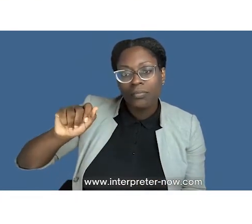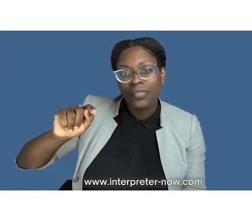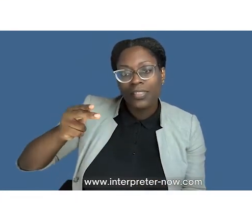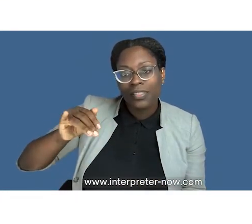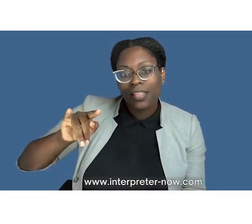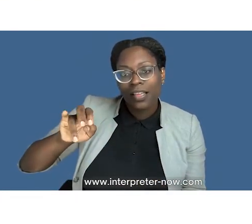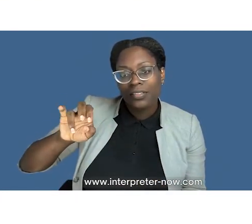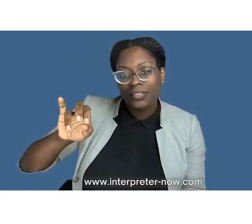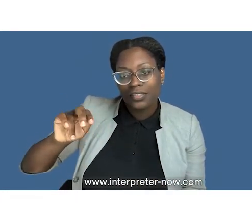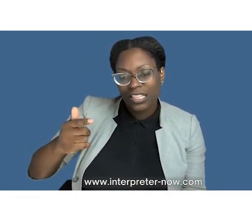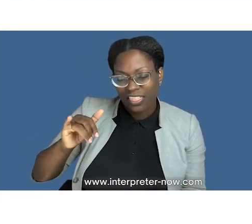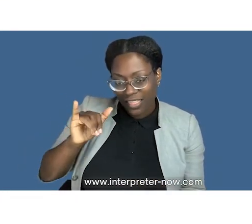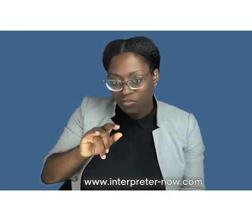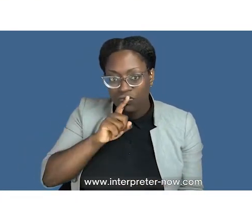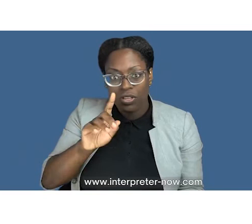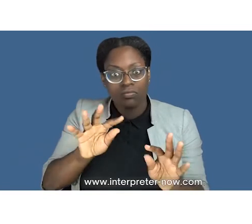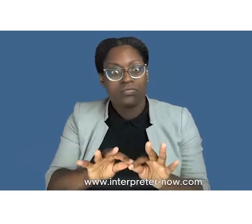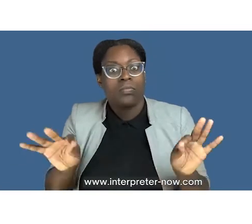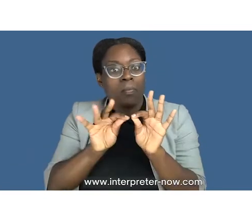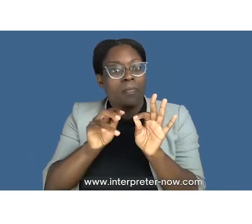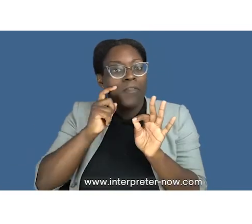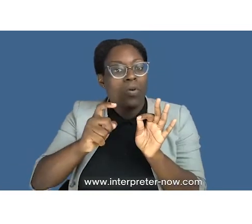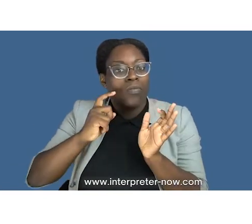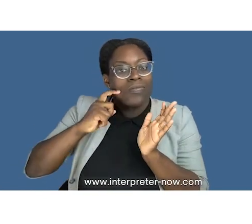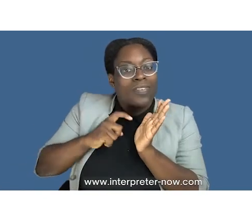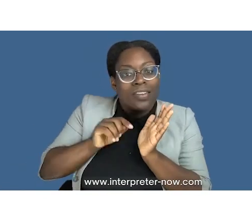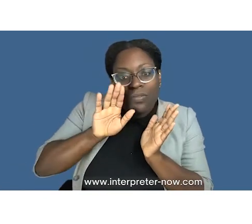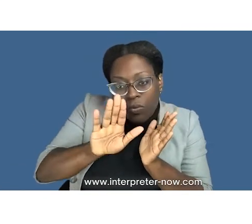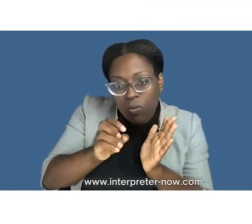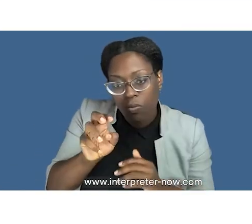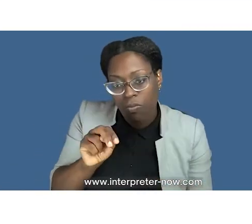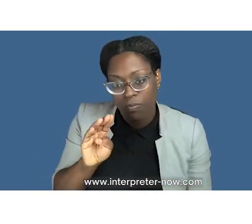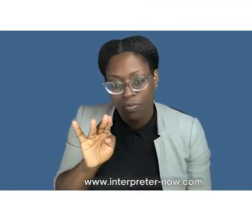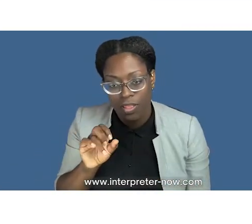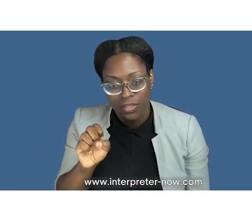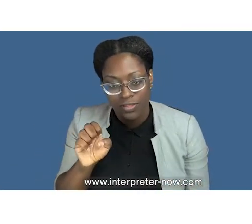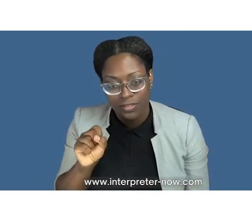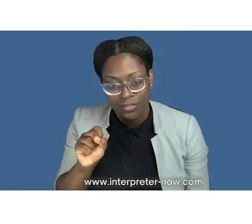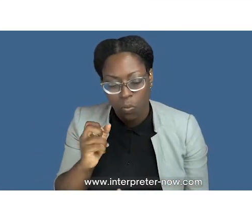can you tell us a bit more about that? What does that mean, and how can we practice that?